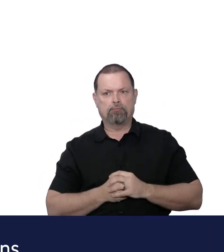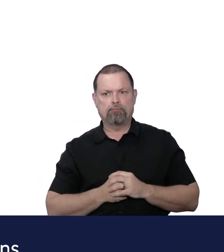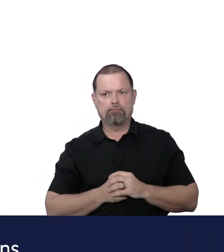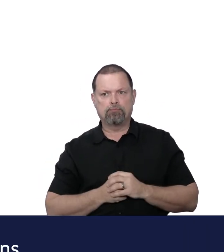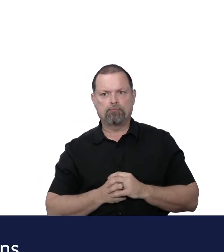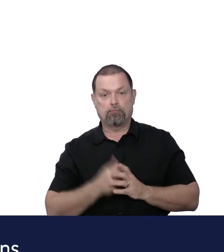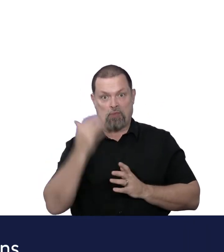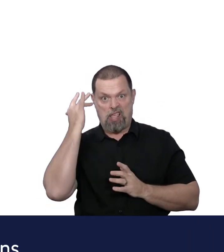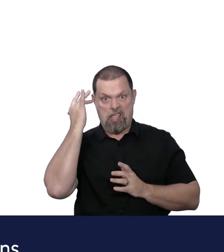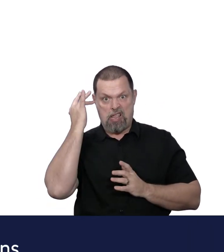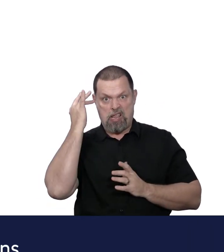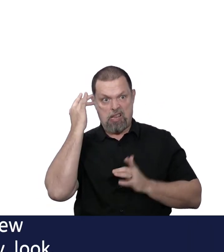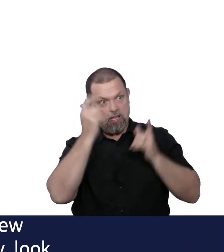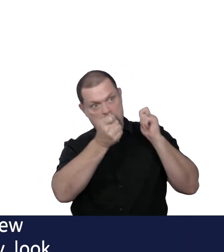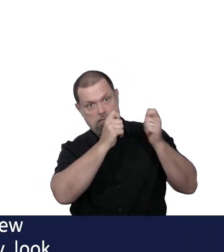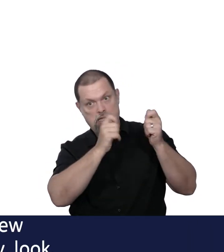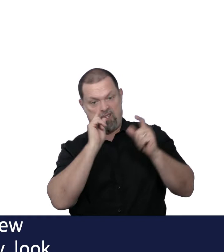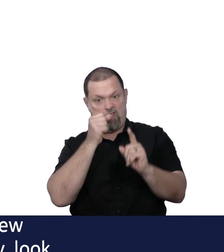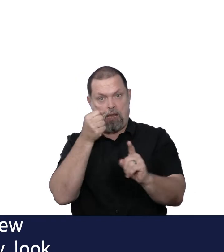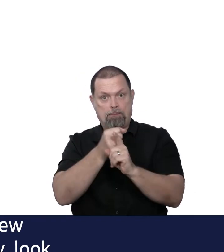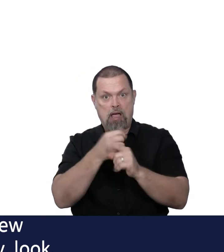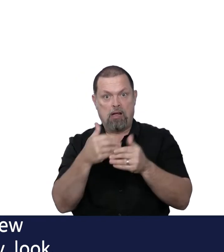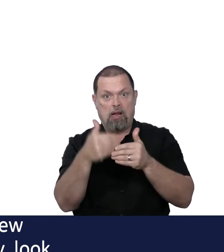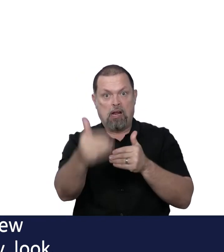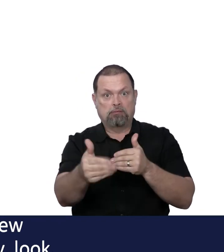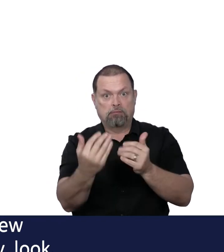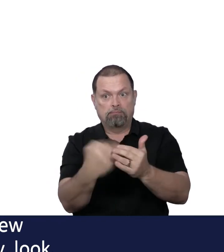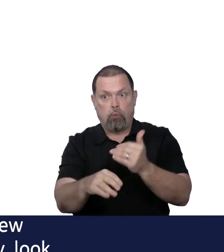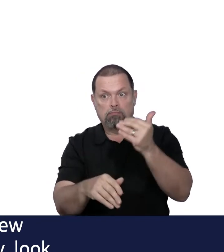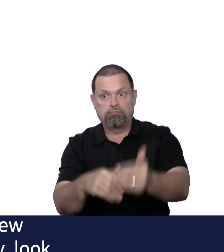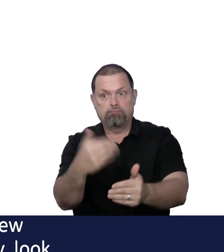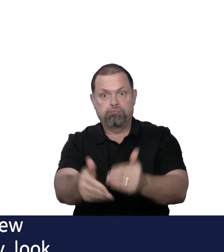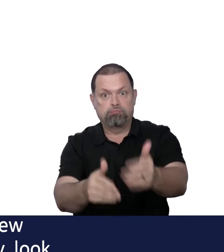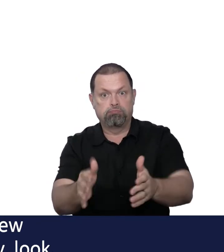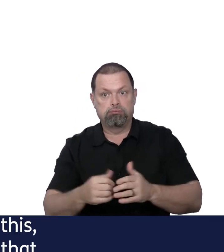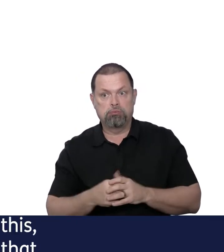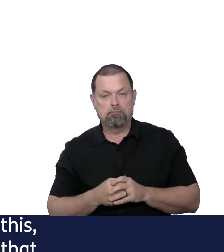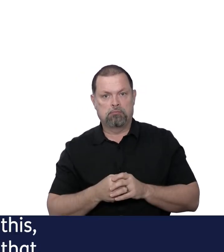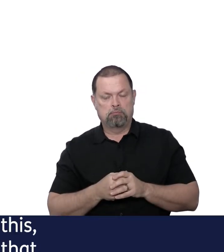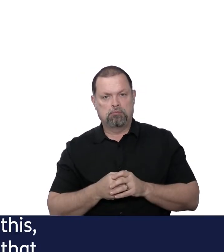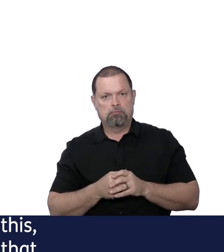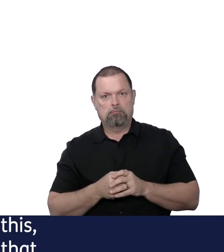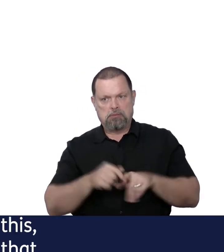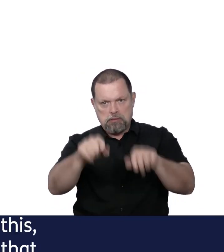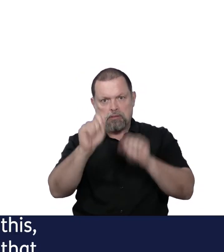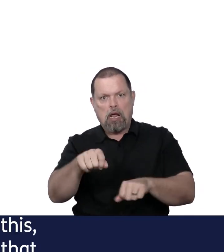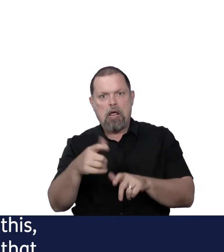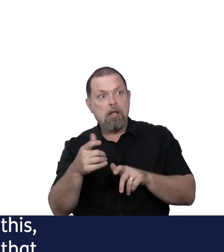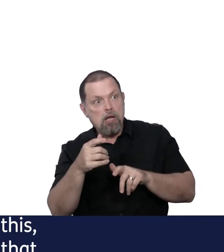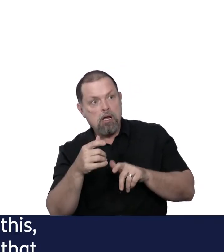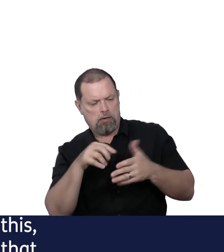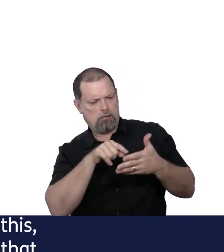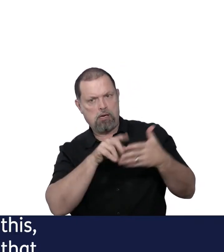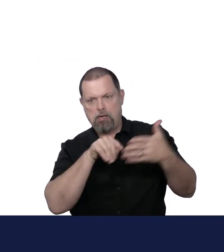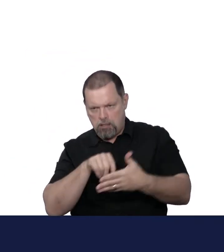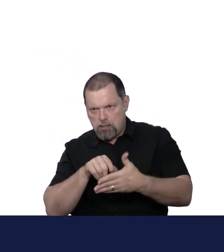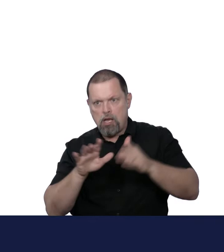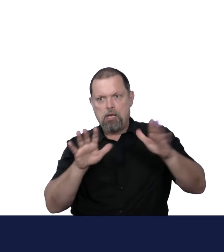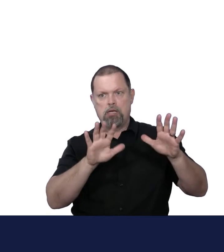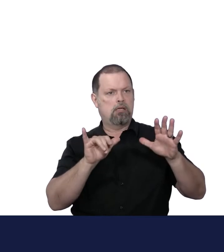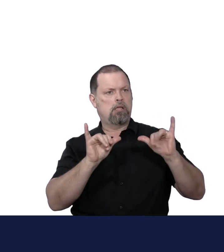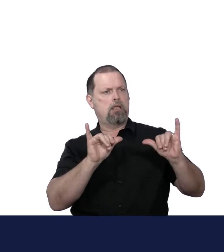be the next generations that when they review the regulations can say, look, we have to deal with this, we have to deal with that.